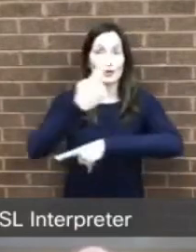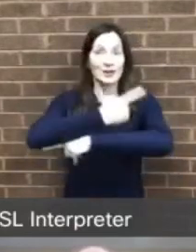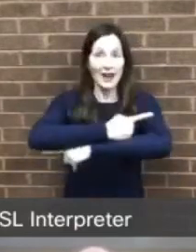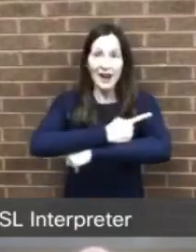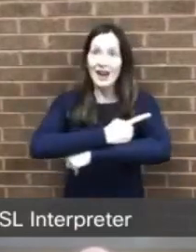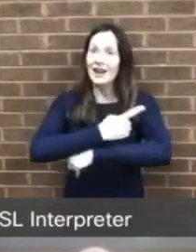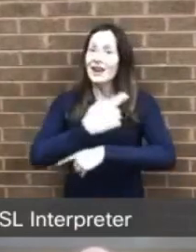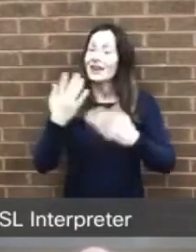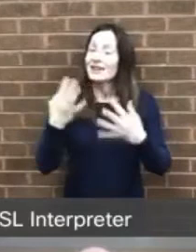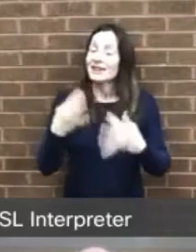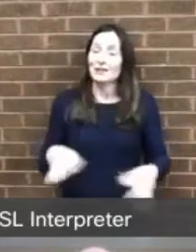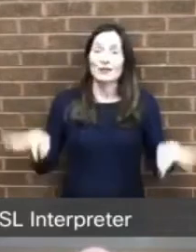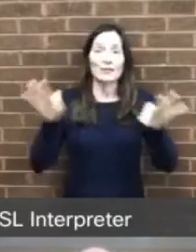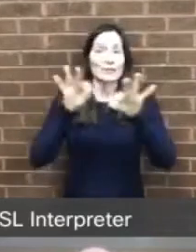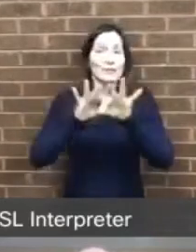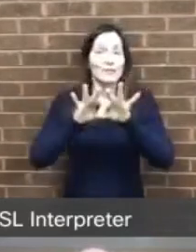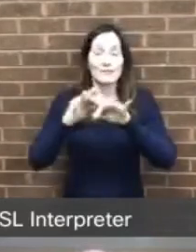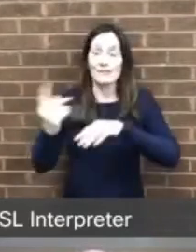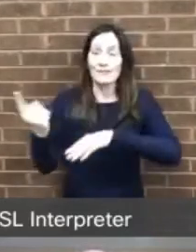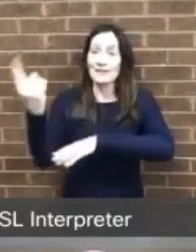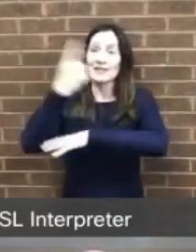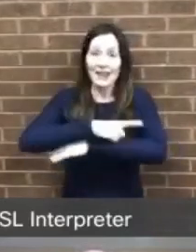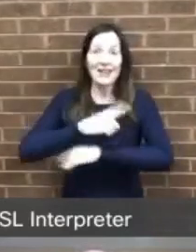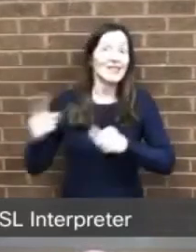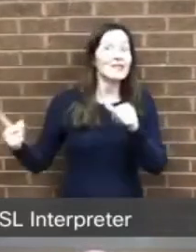of COVID-19 vaccines.